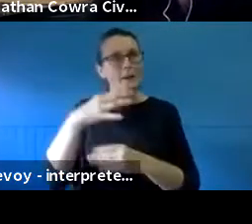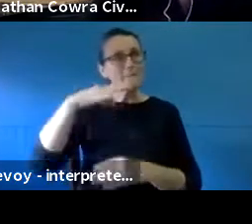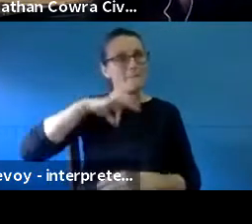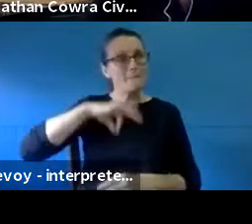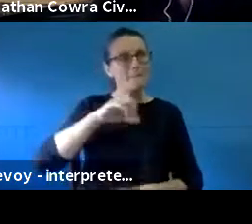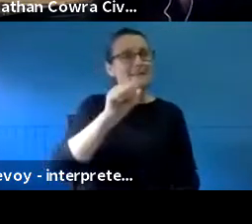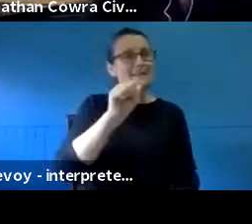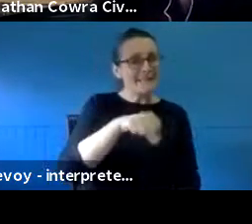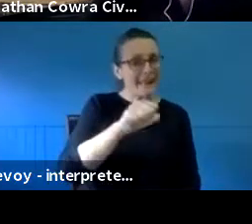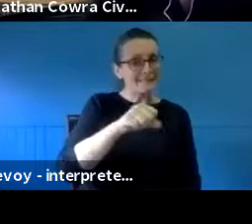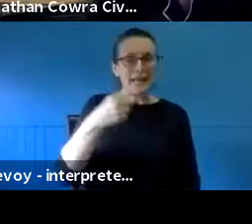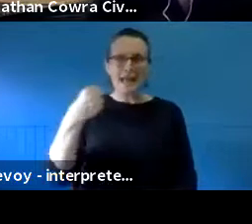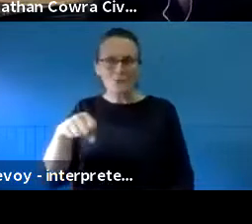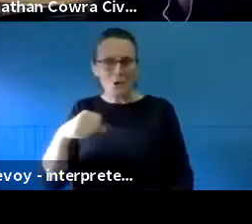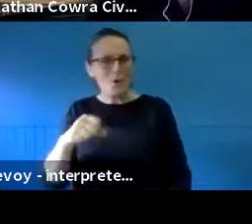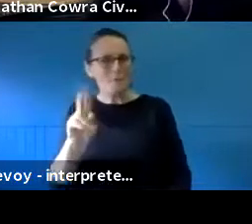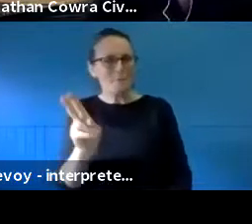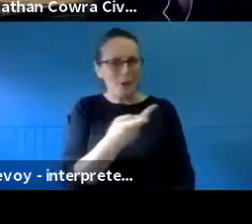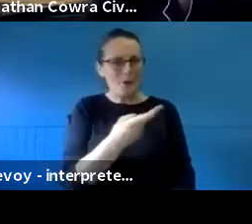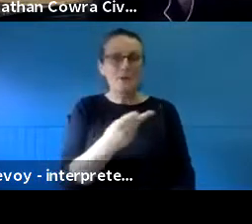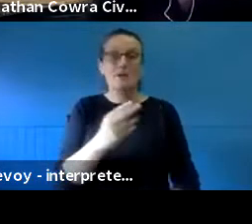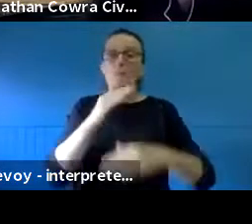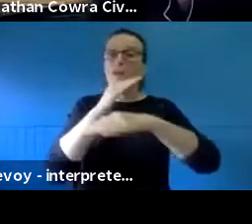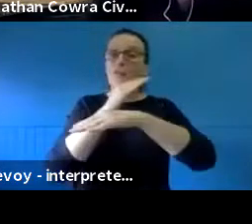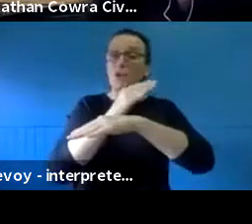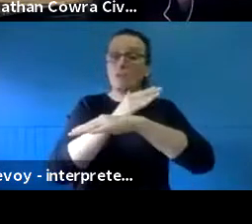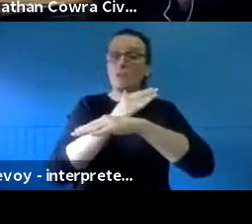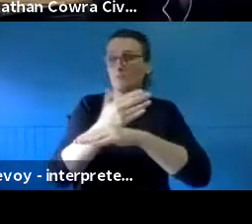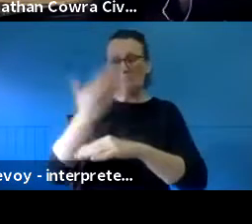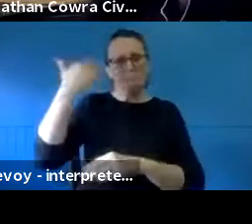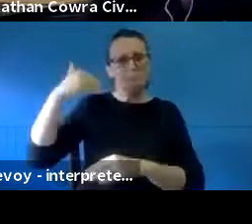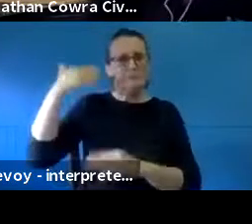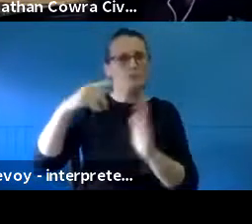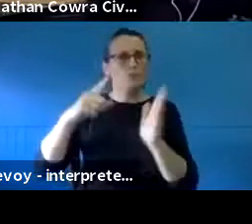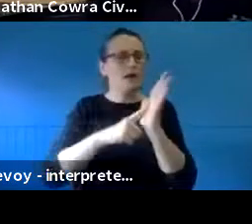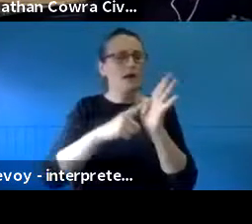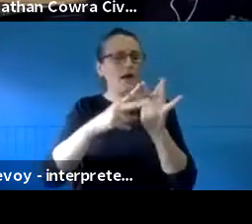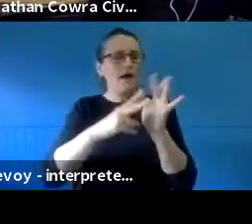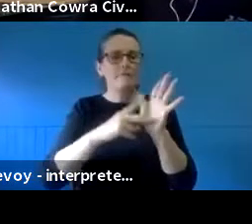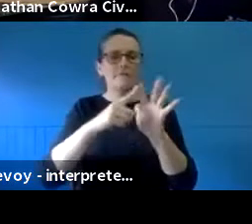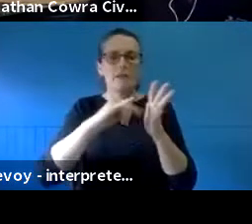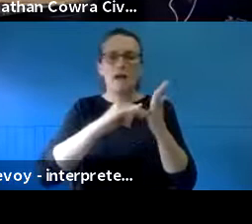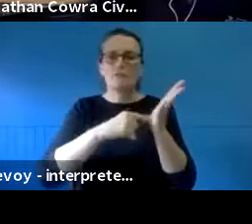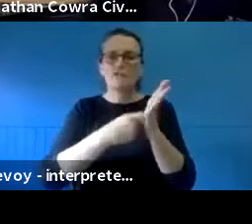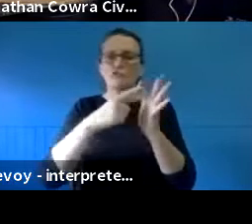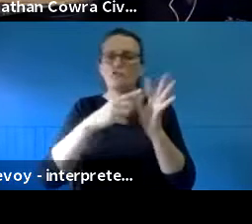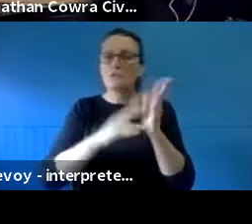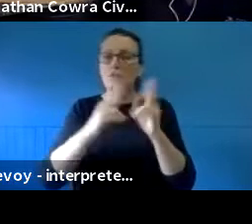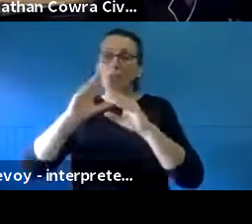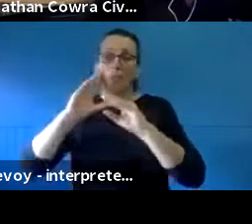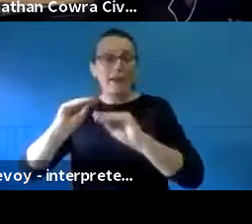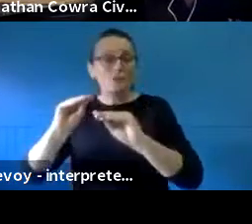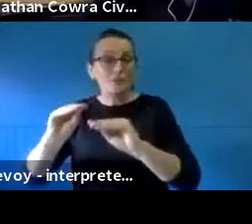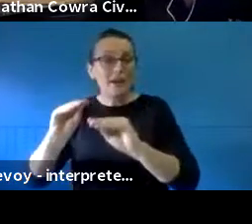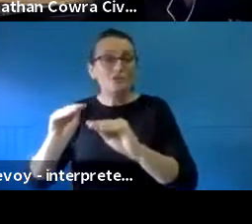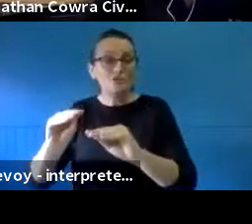long and extended. But the Opera House, has been presenting live streams or certainly from the education side of thing has been